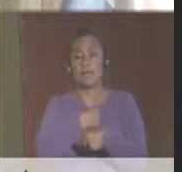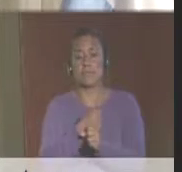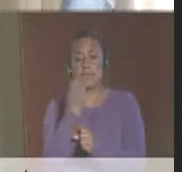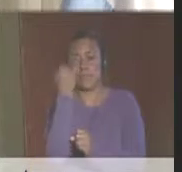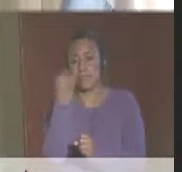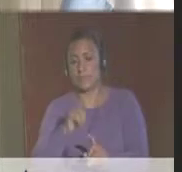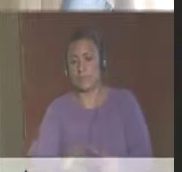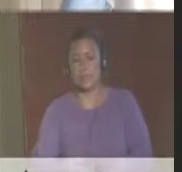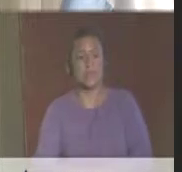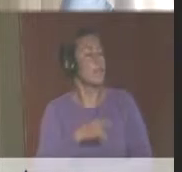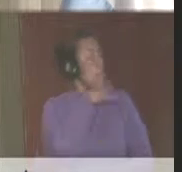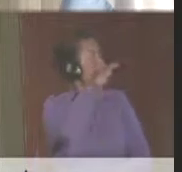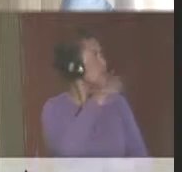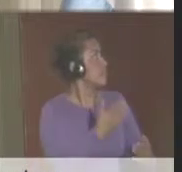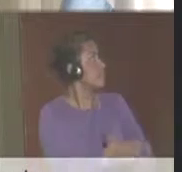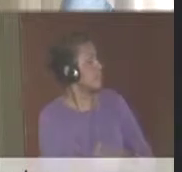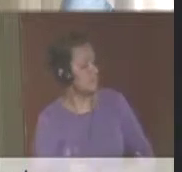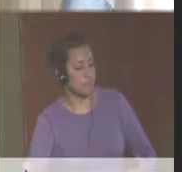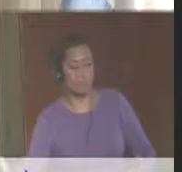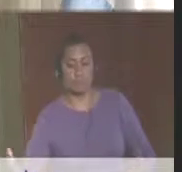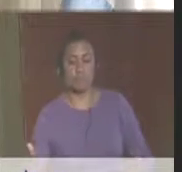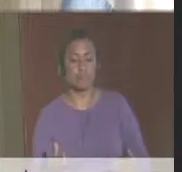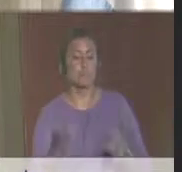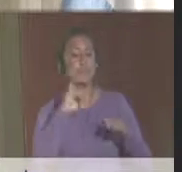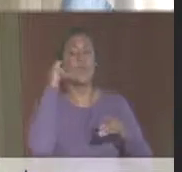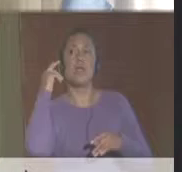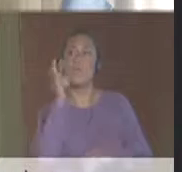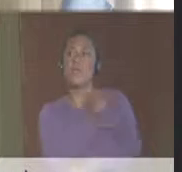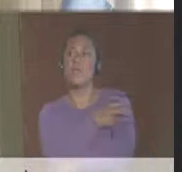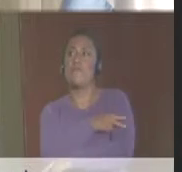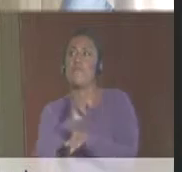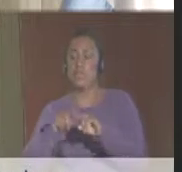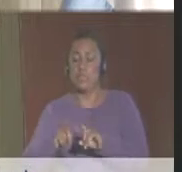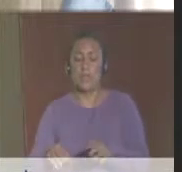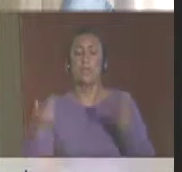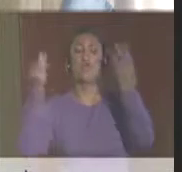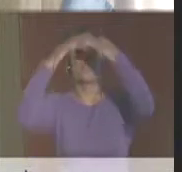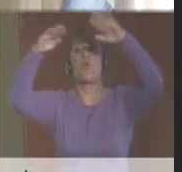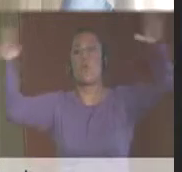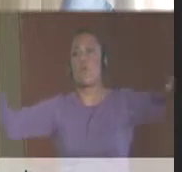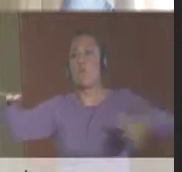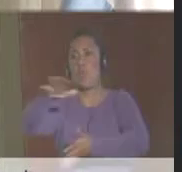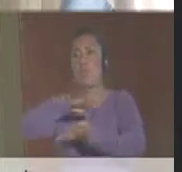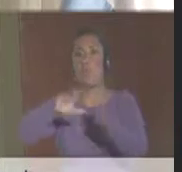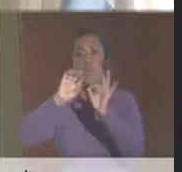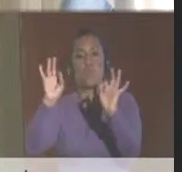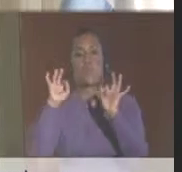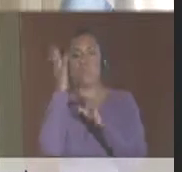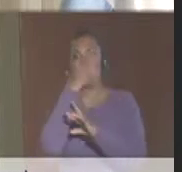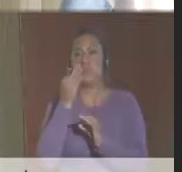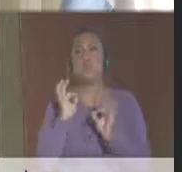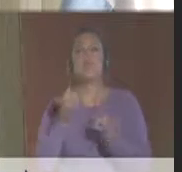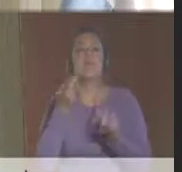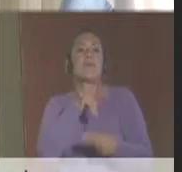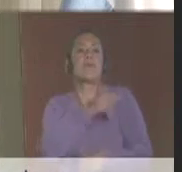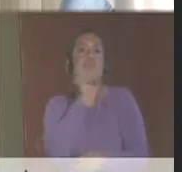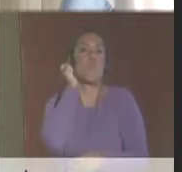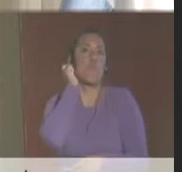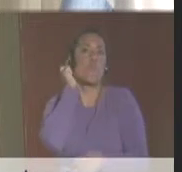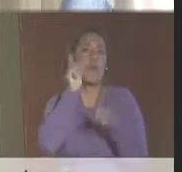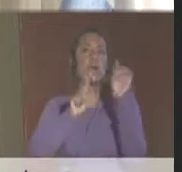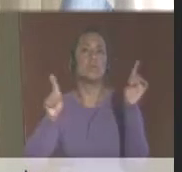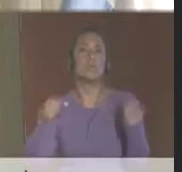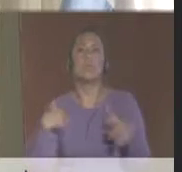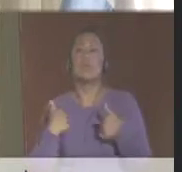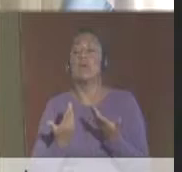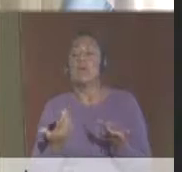municipal early childhood schools and preschools with the best architecture is one of the baby projects here for us now,